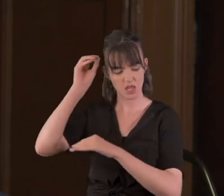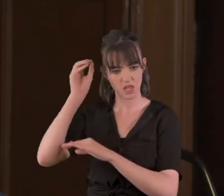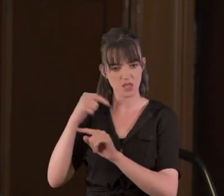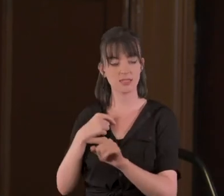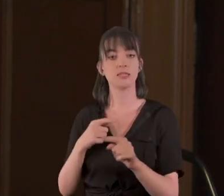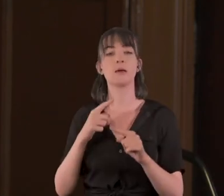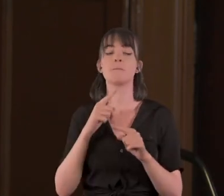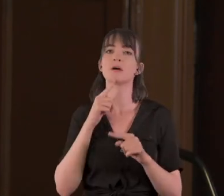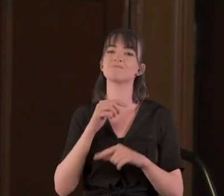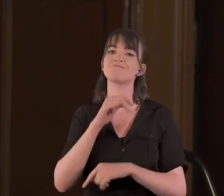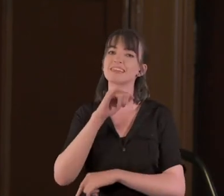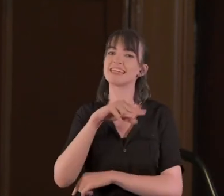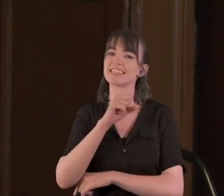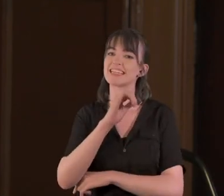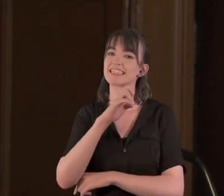Insincerity.